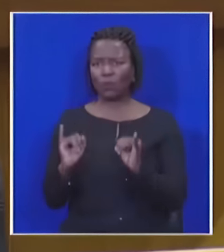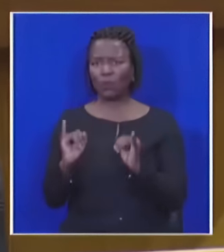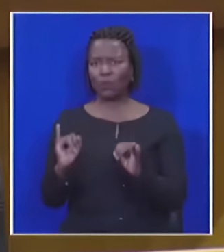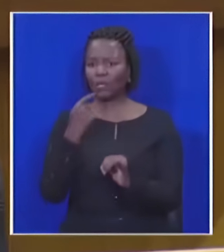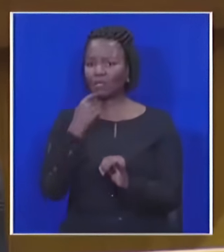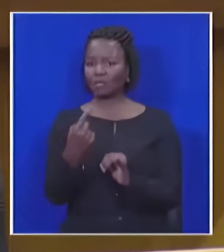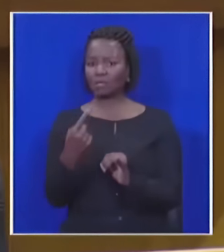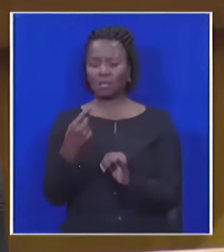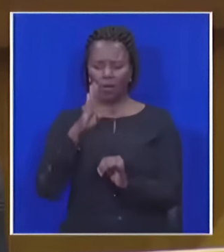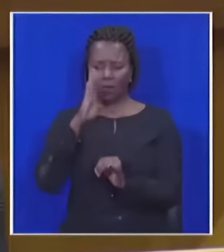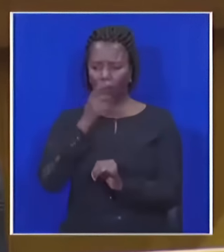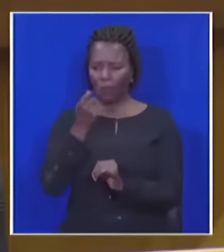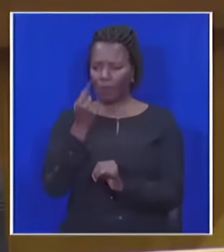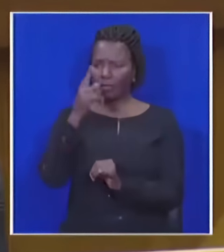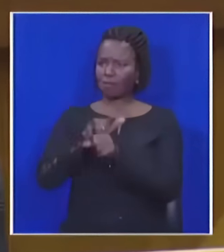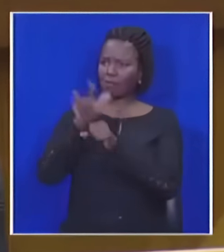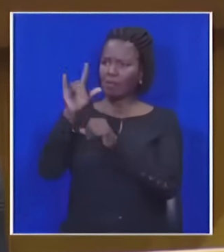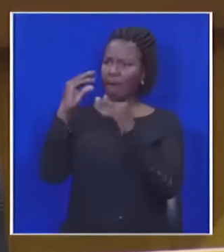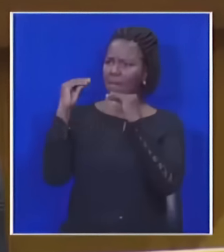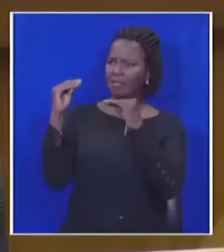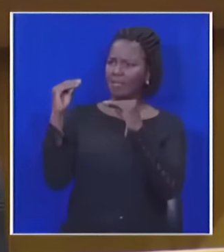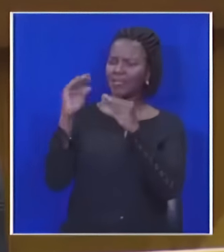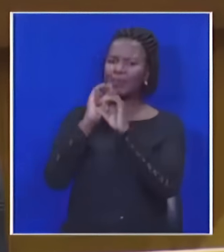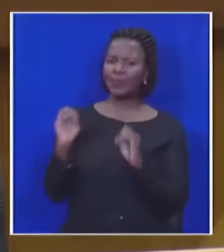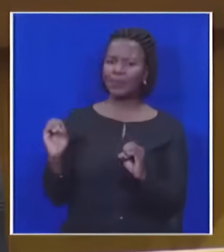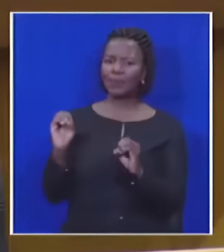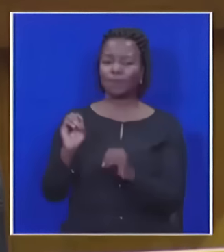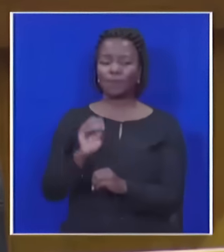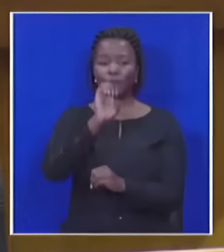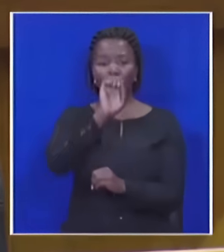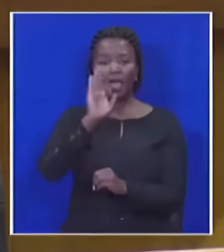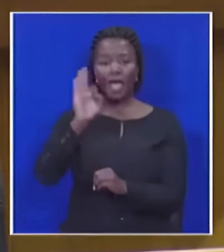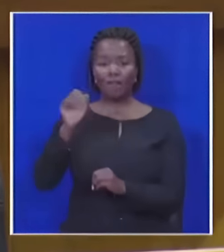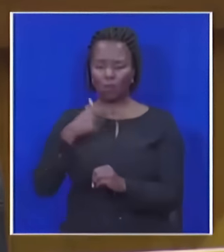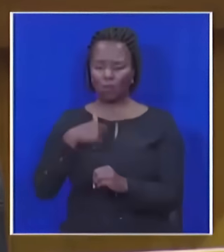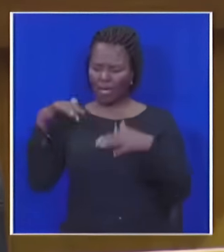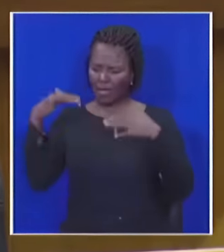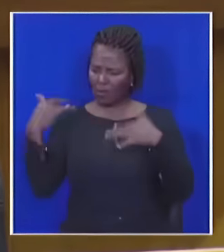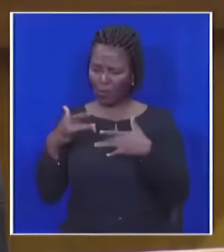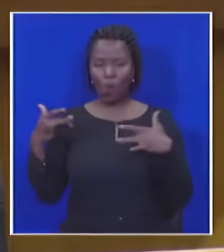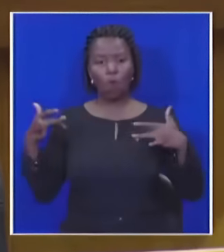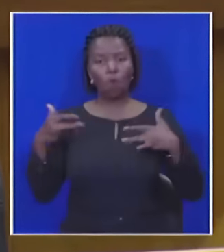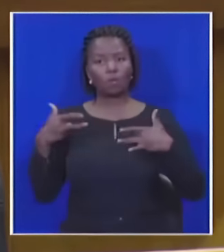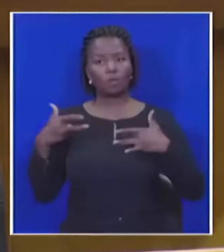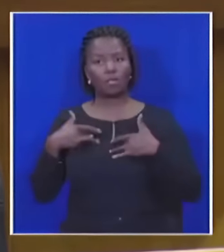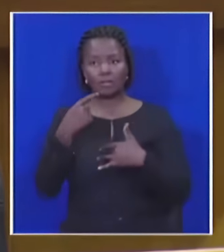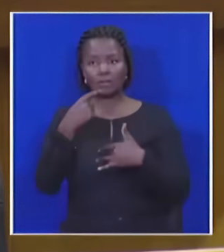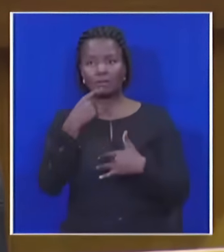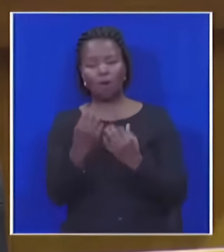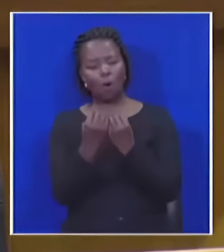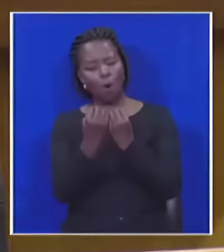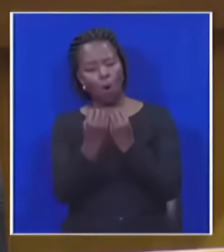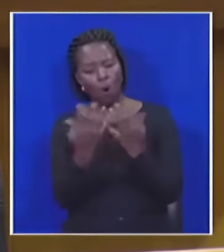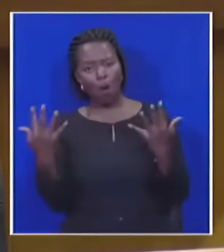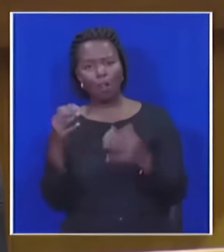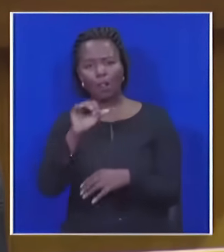not understand the airline industry. The EFF is extremely concerned about how all